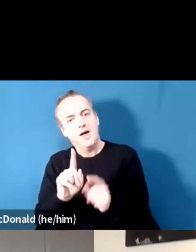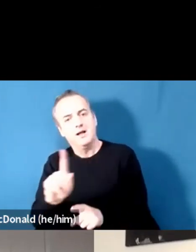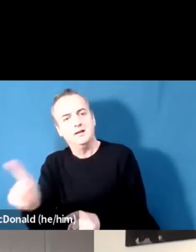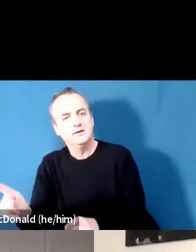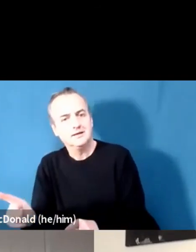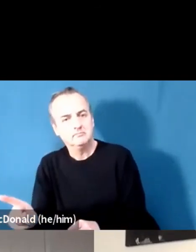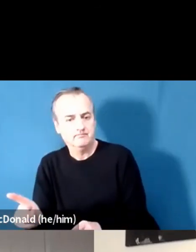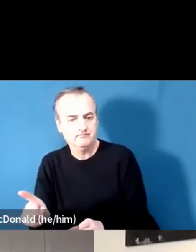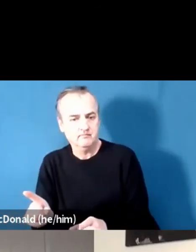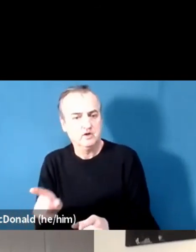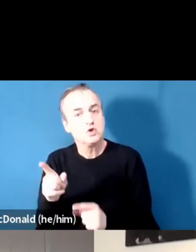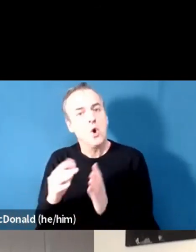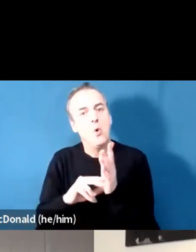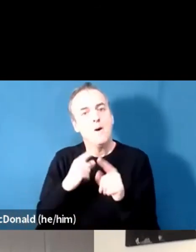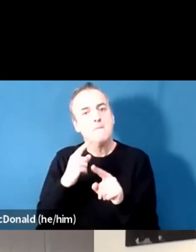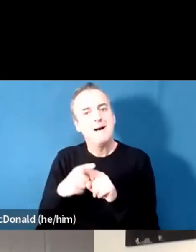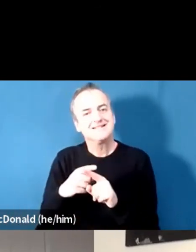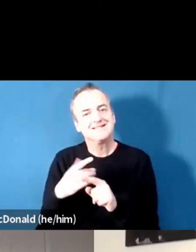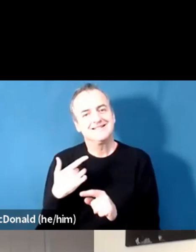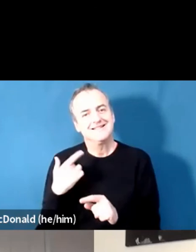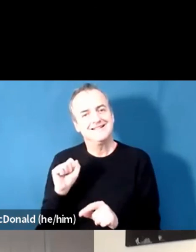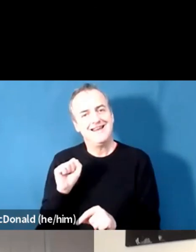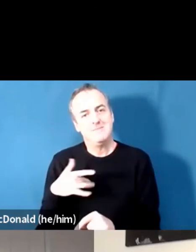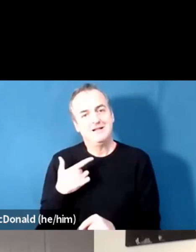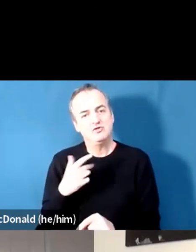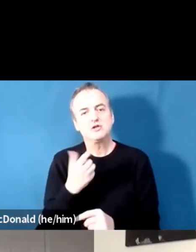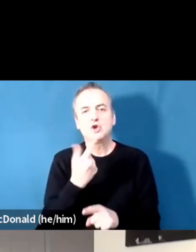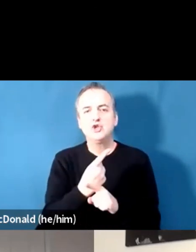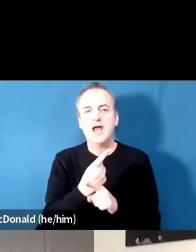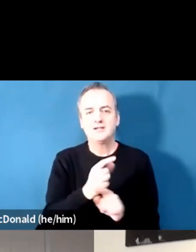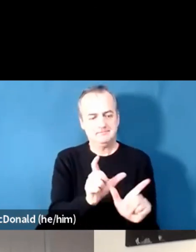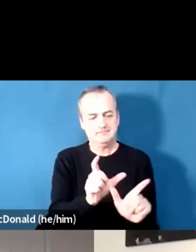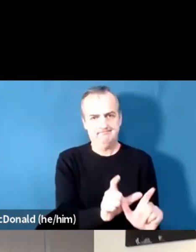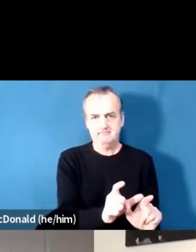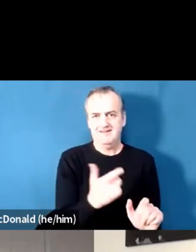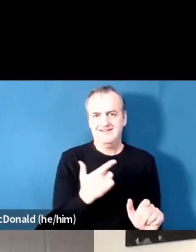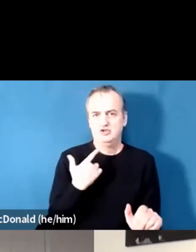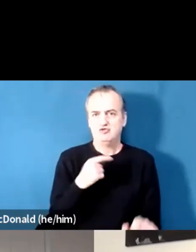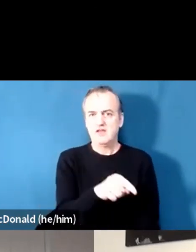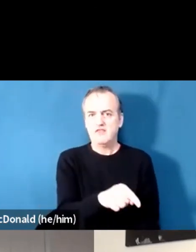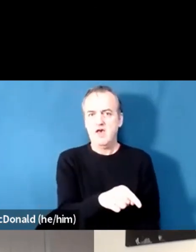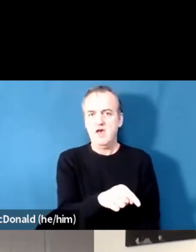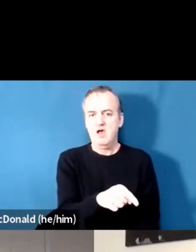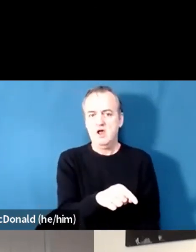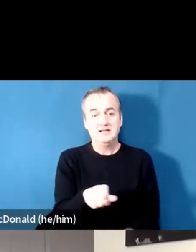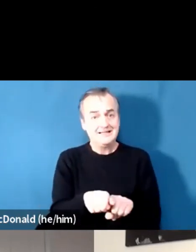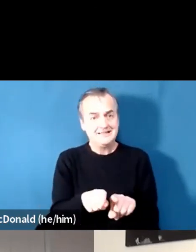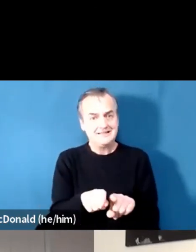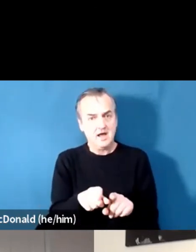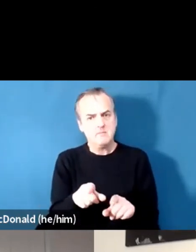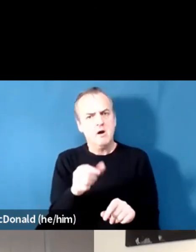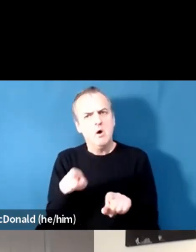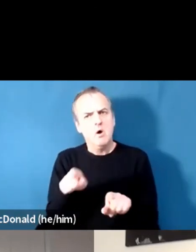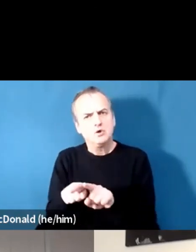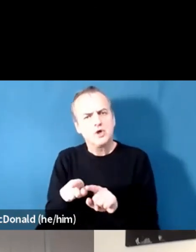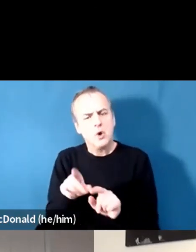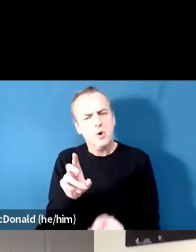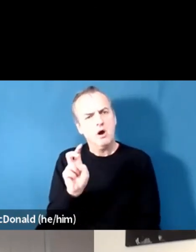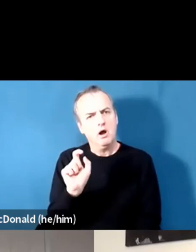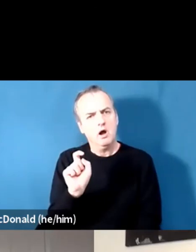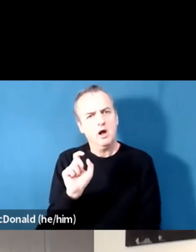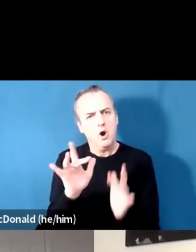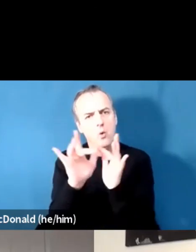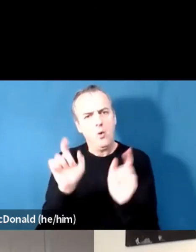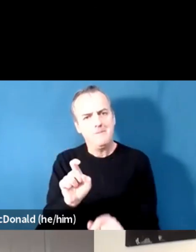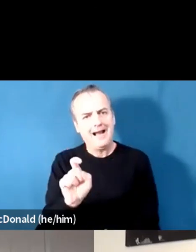screenplay@boxofthetrickstheatre.co.uk. Max is going to stick that into the chat right room. Yeah. And likewise, have you already put the link in, Max,